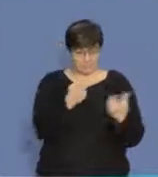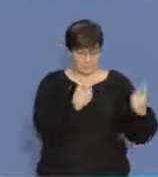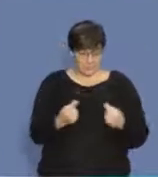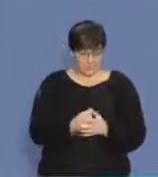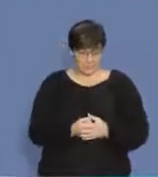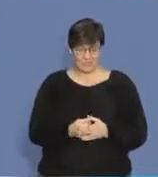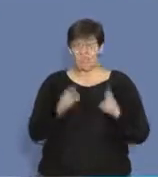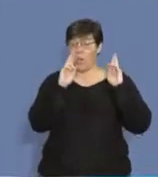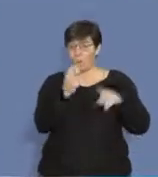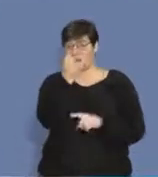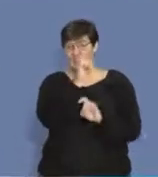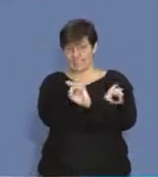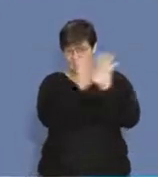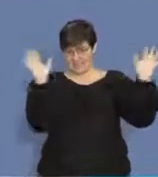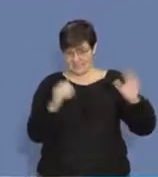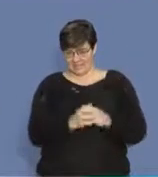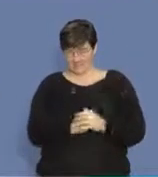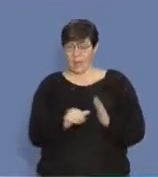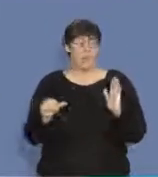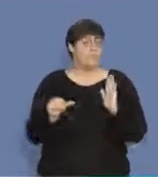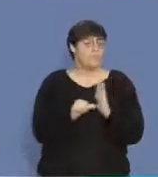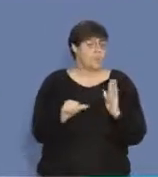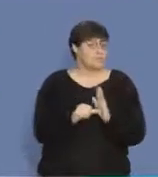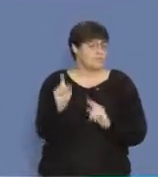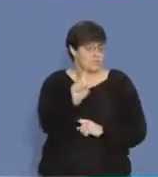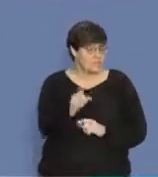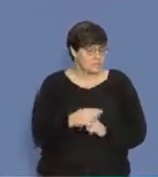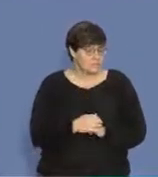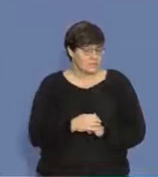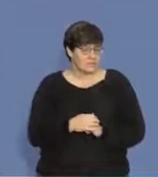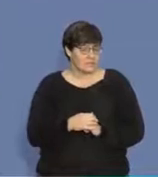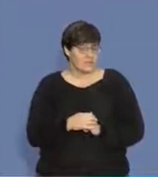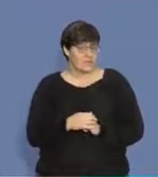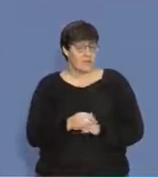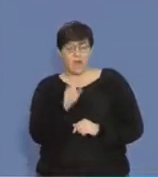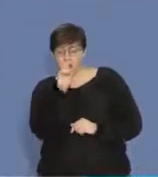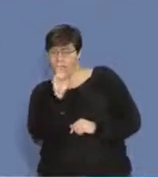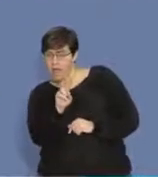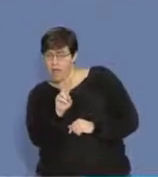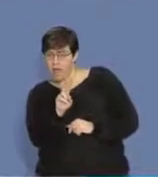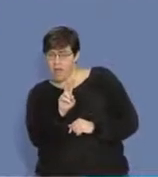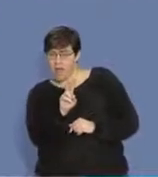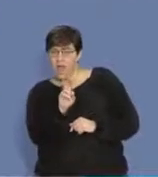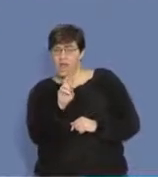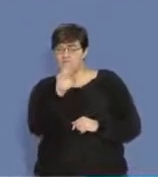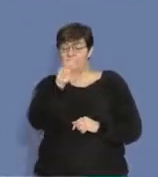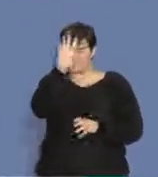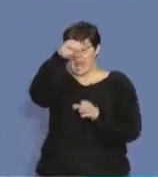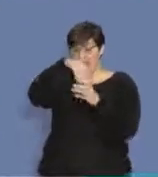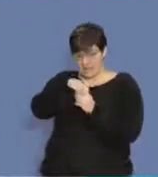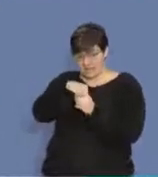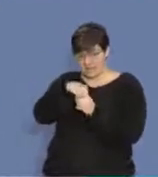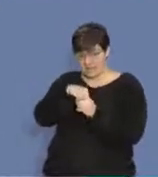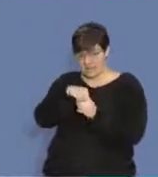I hope you understand them. What is critical for you to remember, the moment you see an inclusive amount, it will always